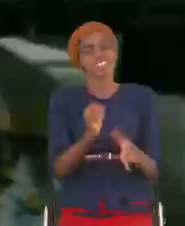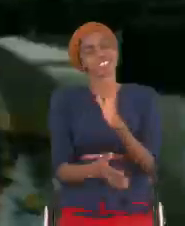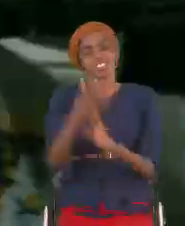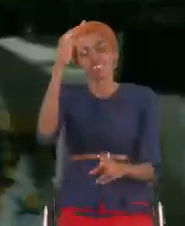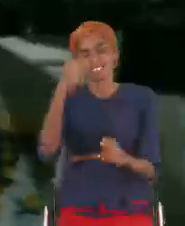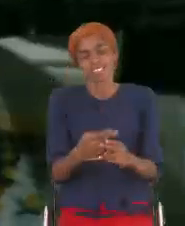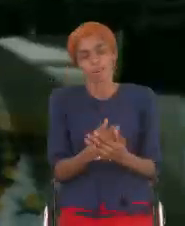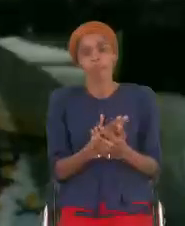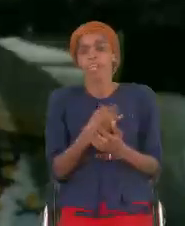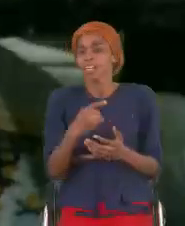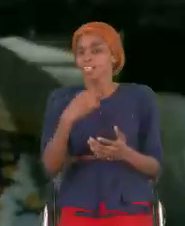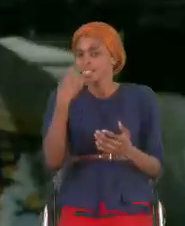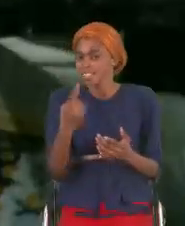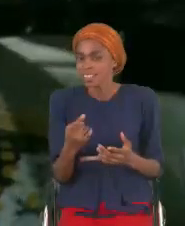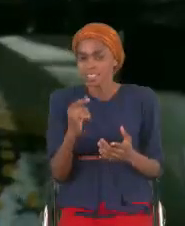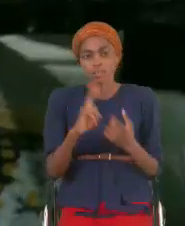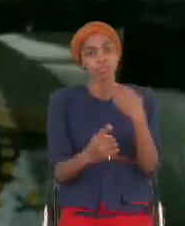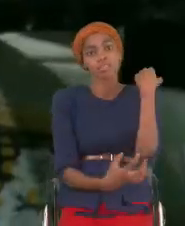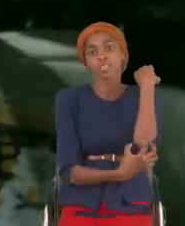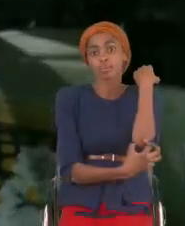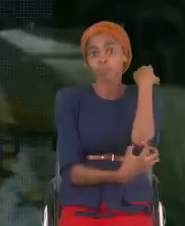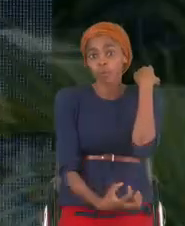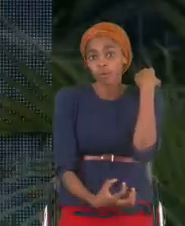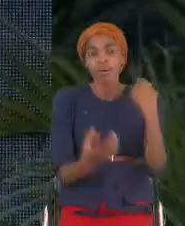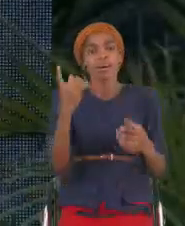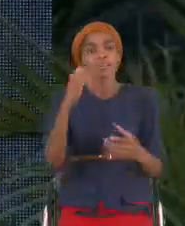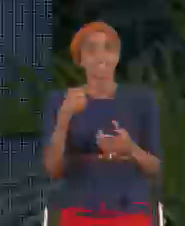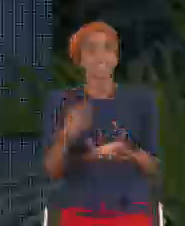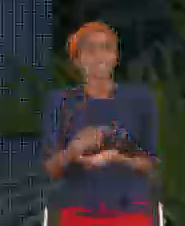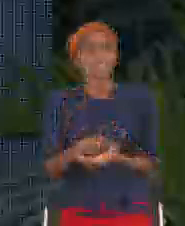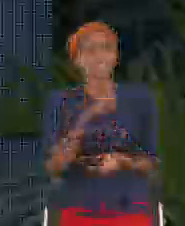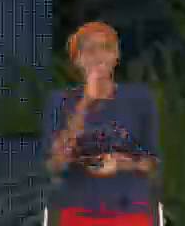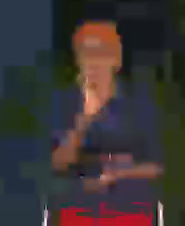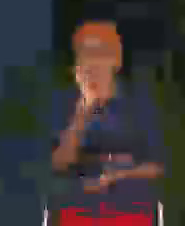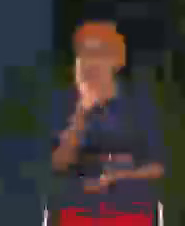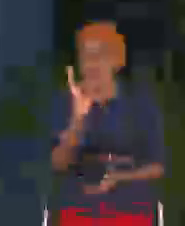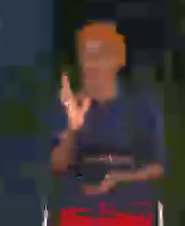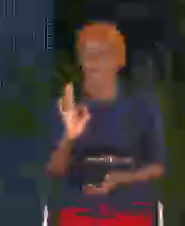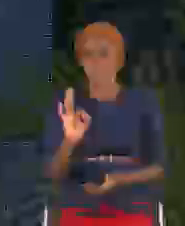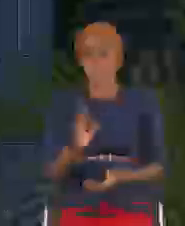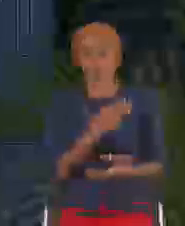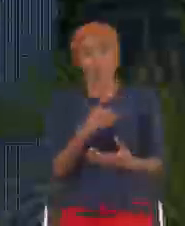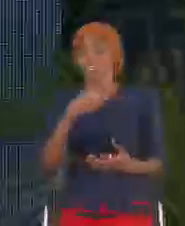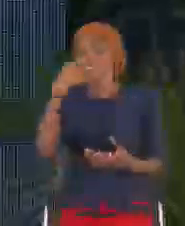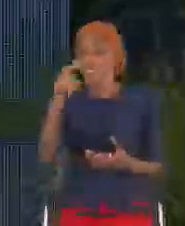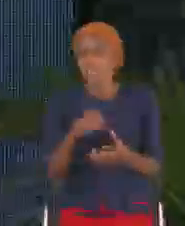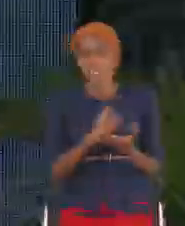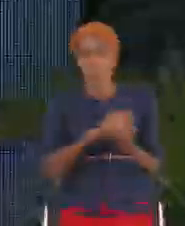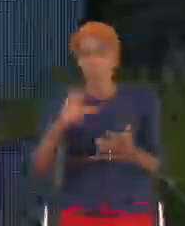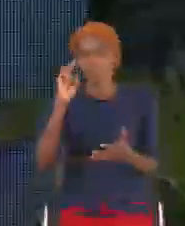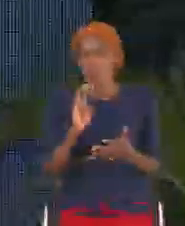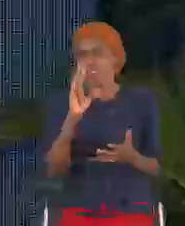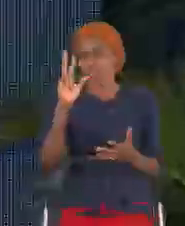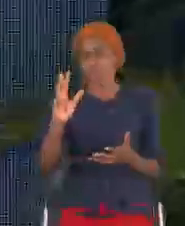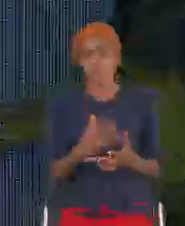it says, to the poor, the gospel is preached. And then it says in verse 23,